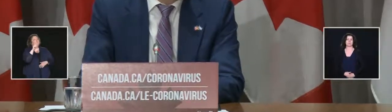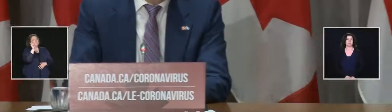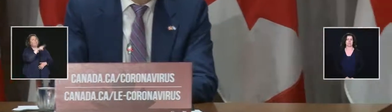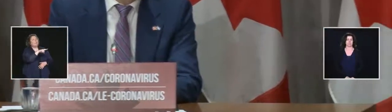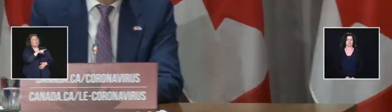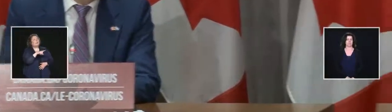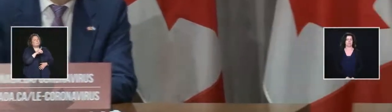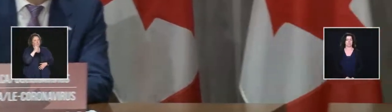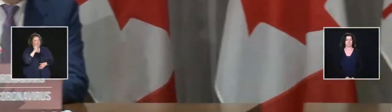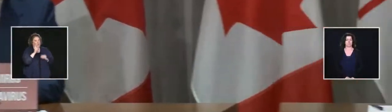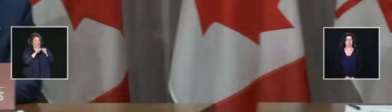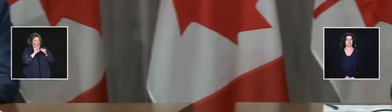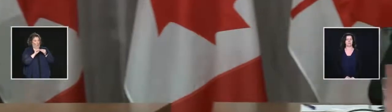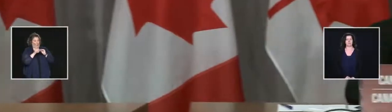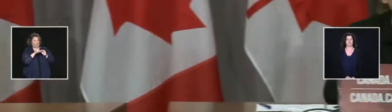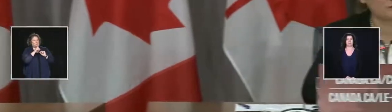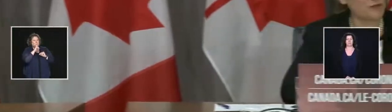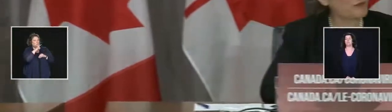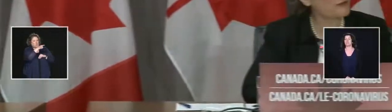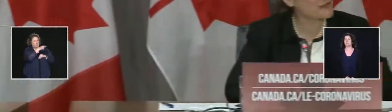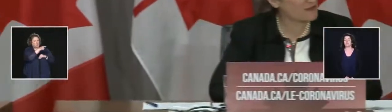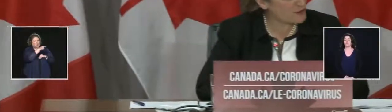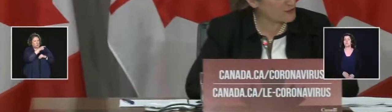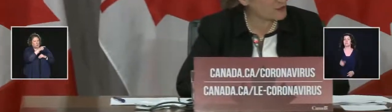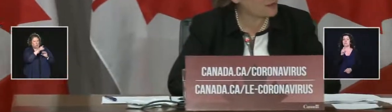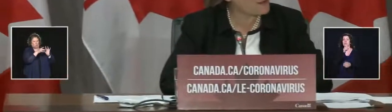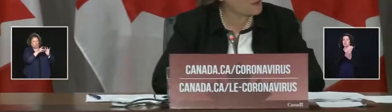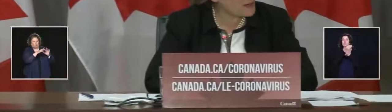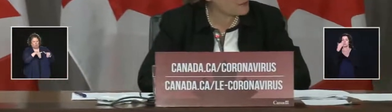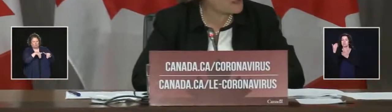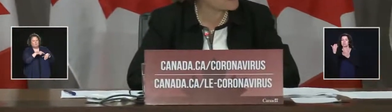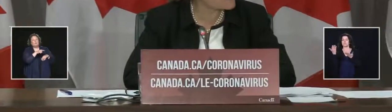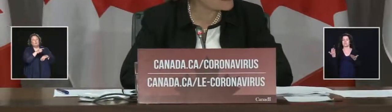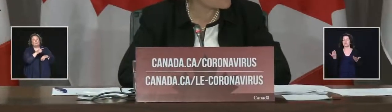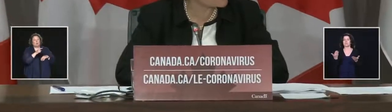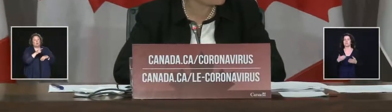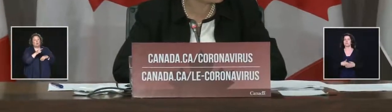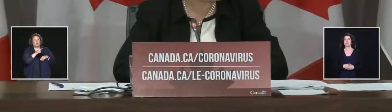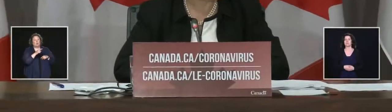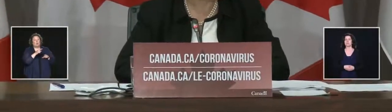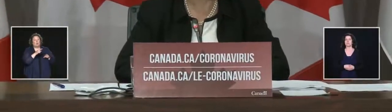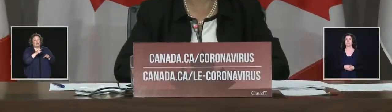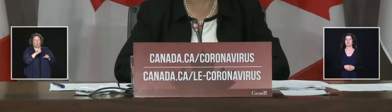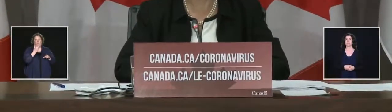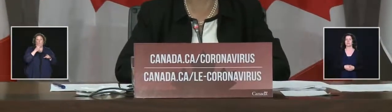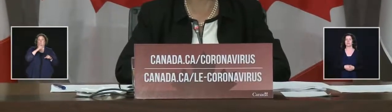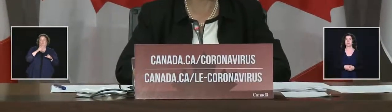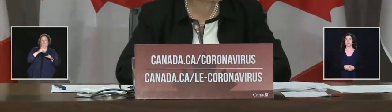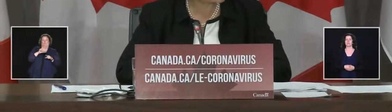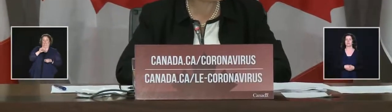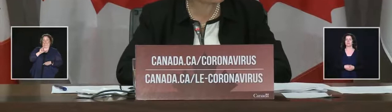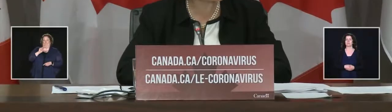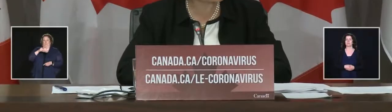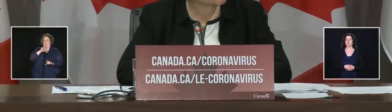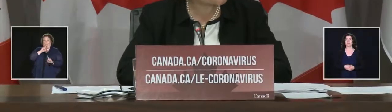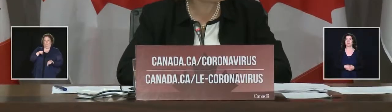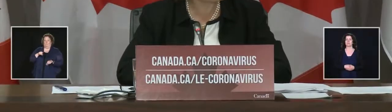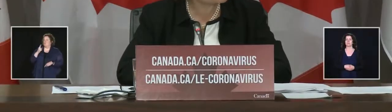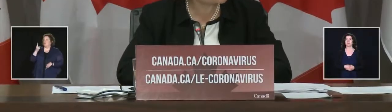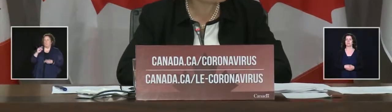cite, but that I think is one of the most encouraging that we have recently seen. And that is that